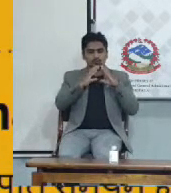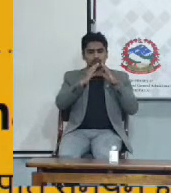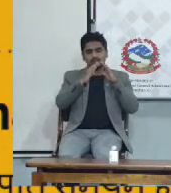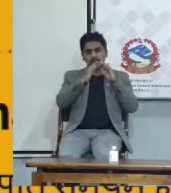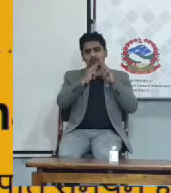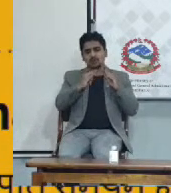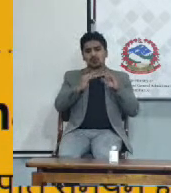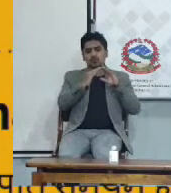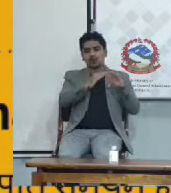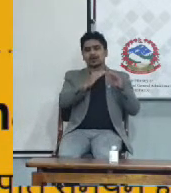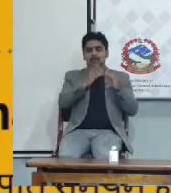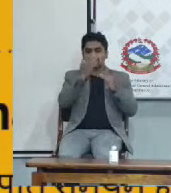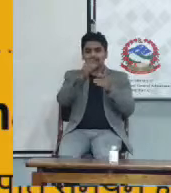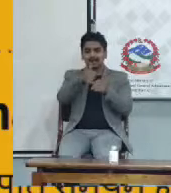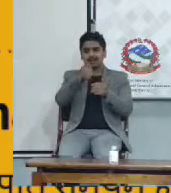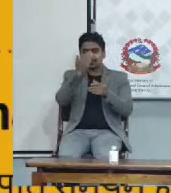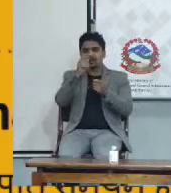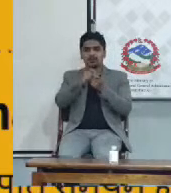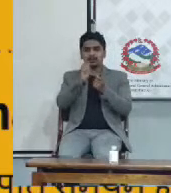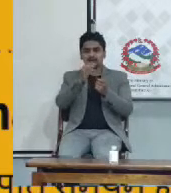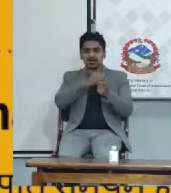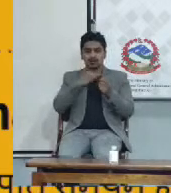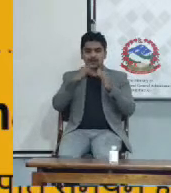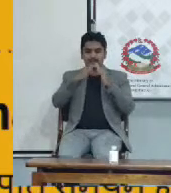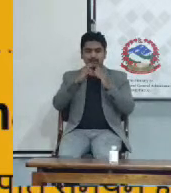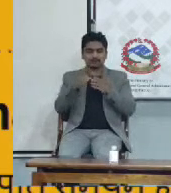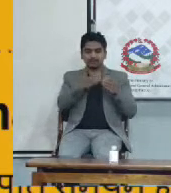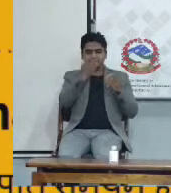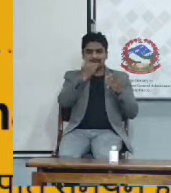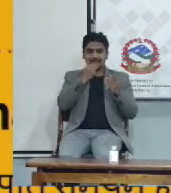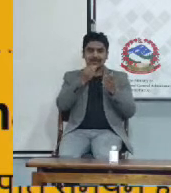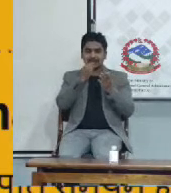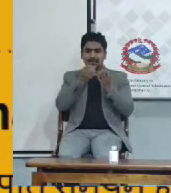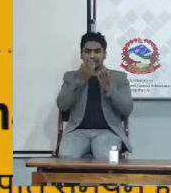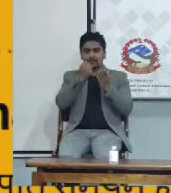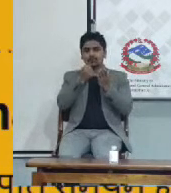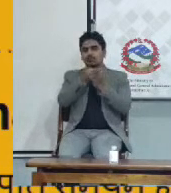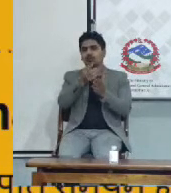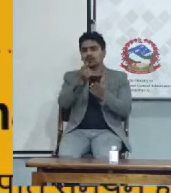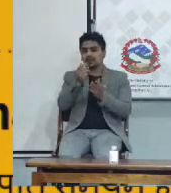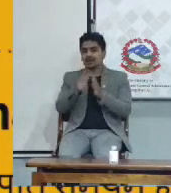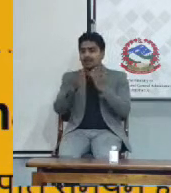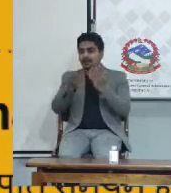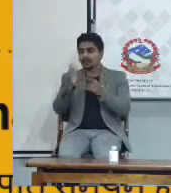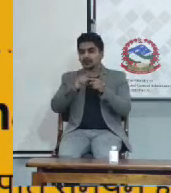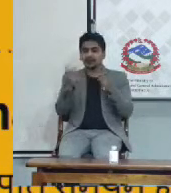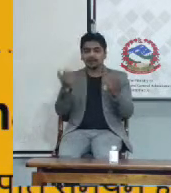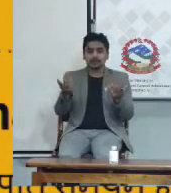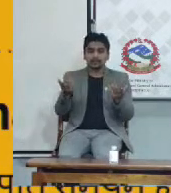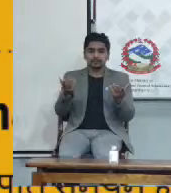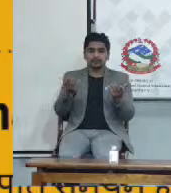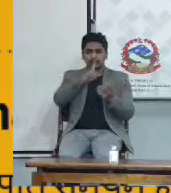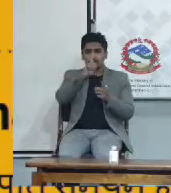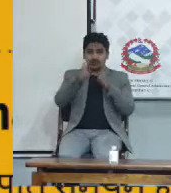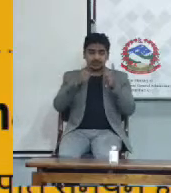is the money? You may be asked with so many questions by the people. But